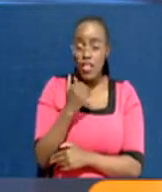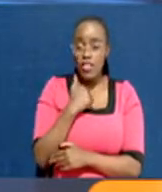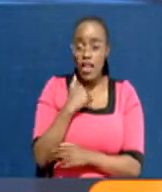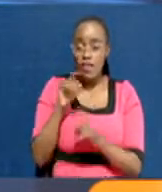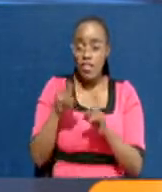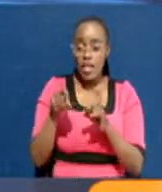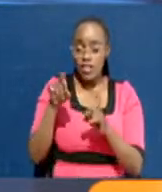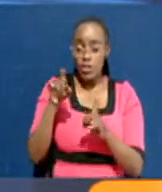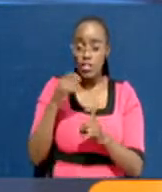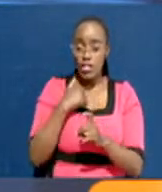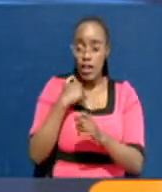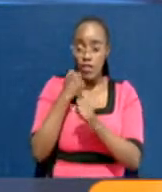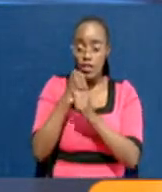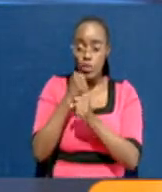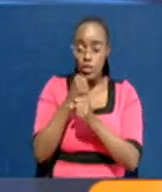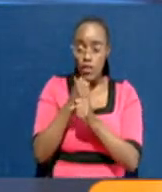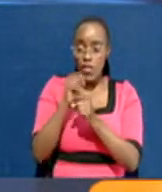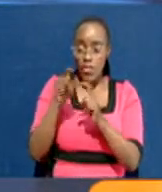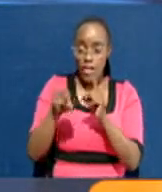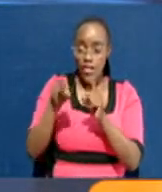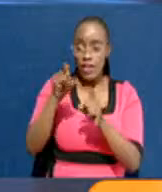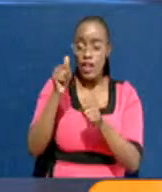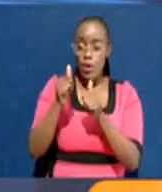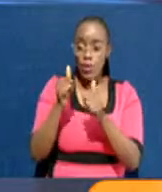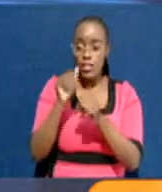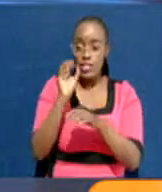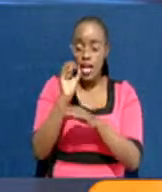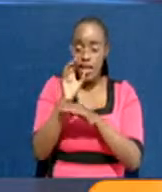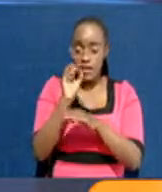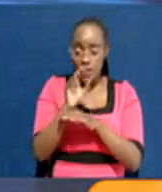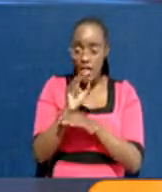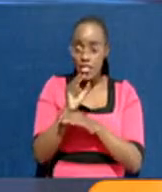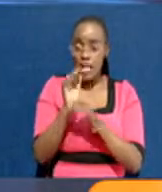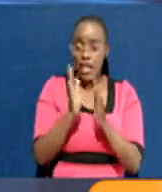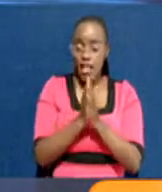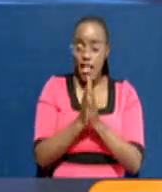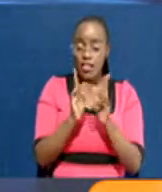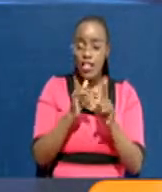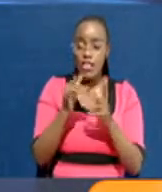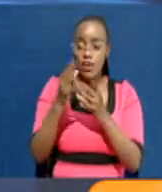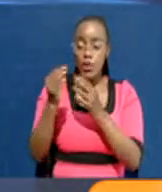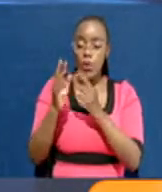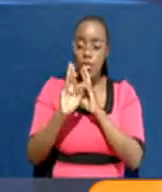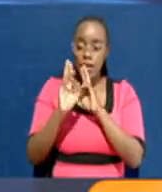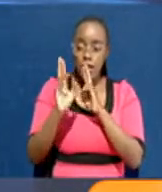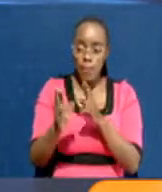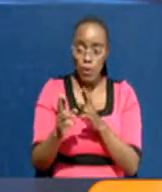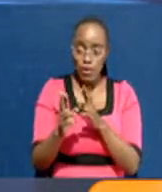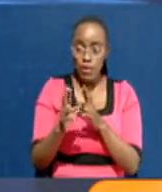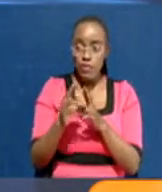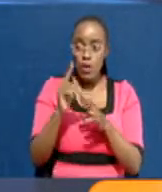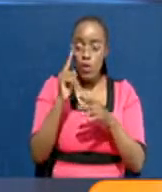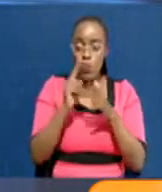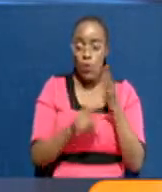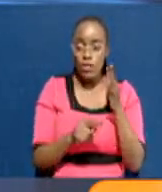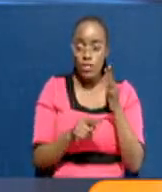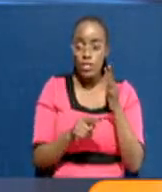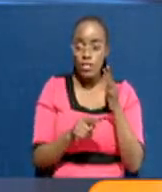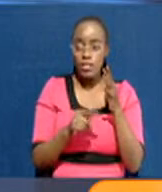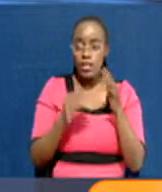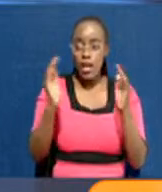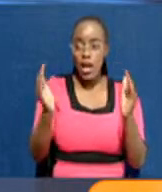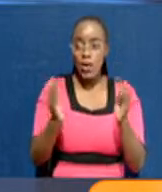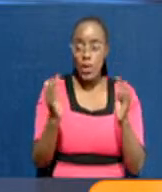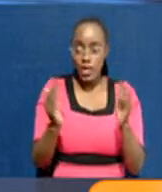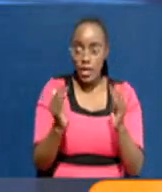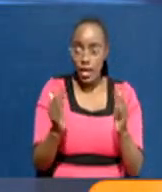been rising. And when interest rates are rising, then banks will report a bit more money. What I really encourage